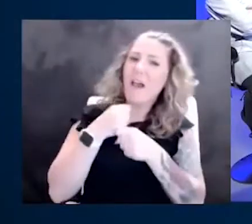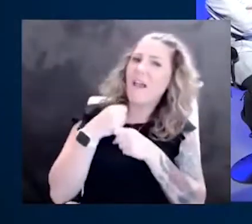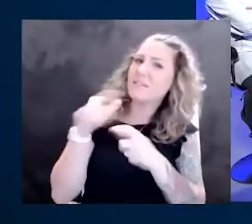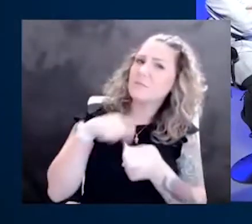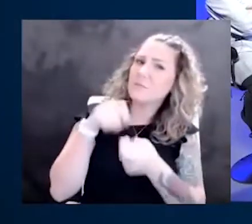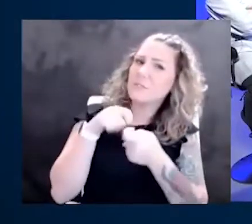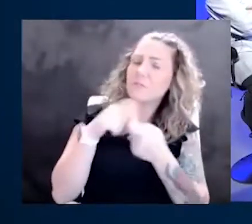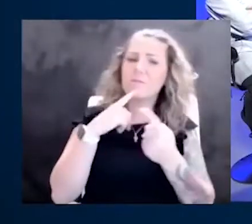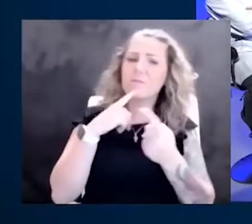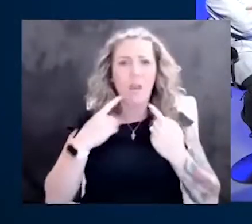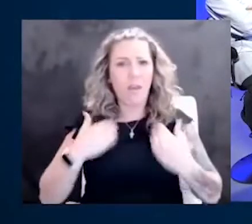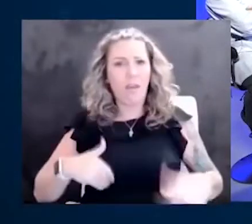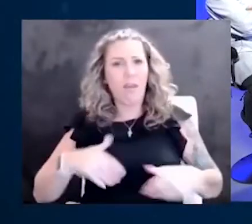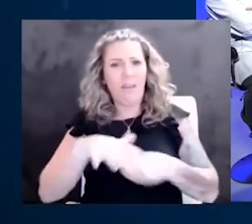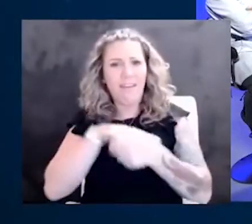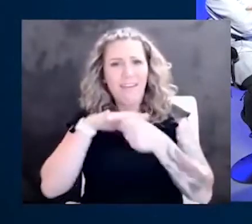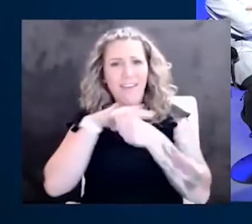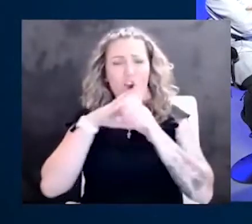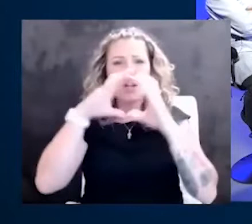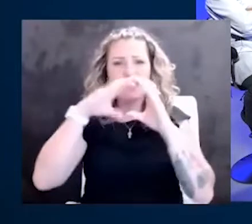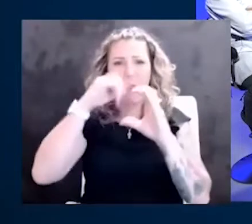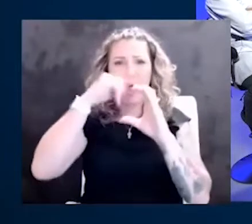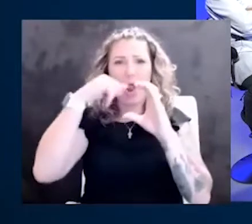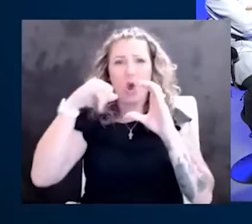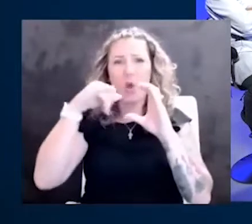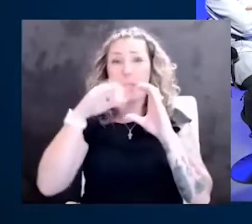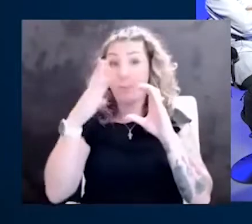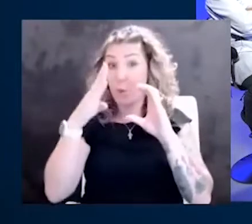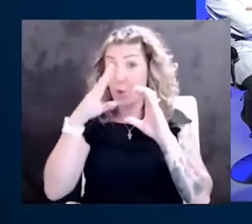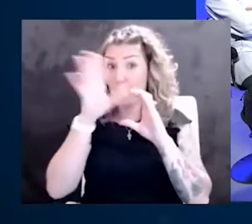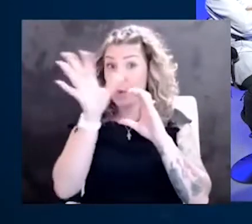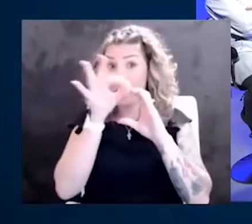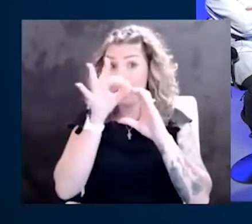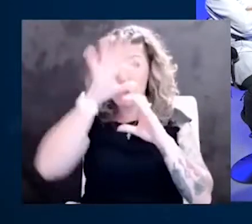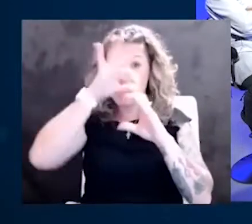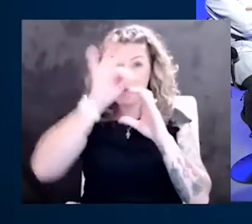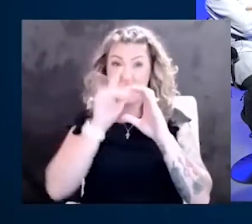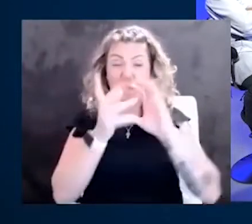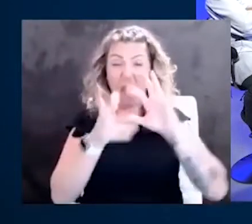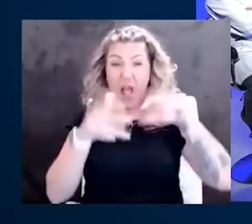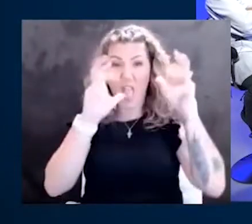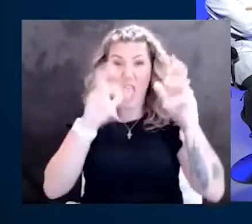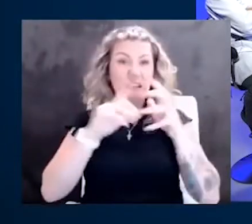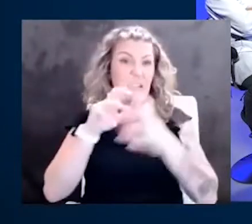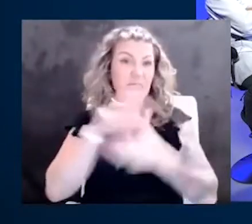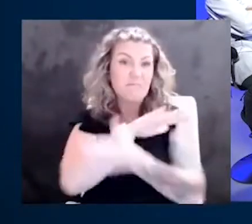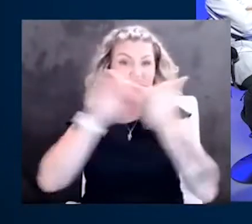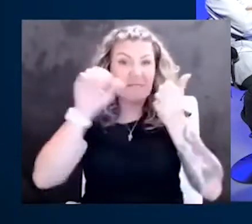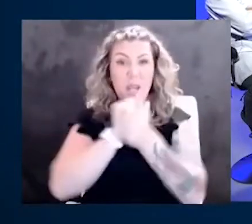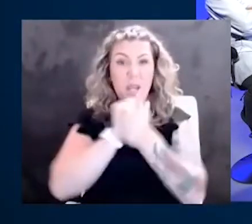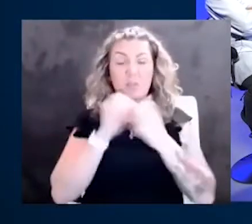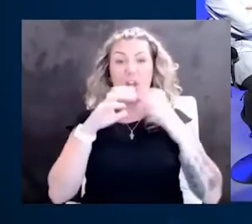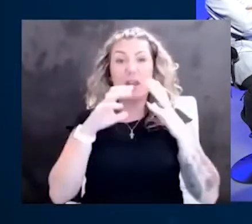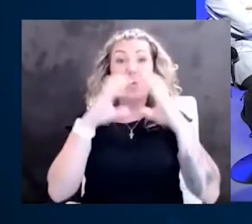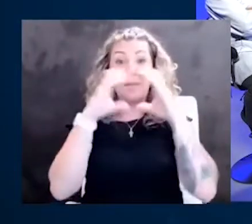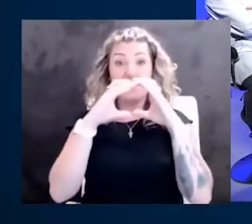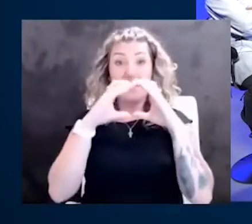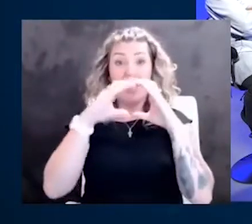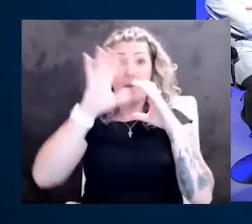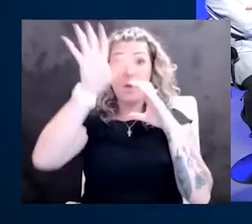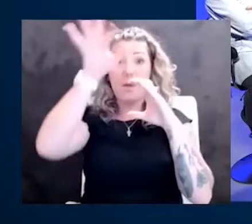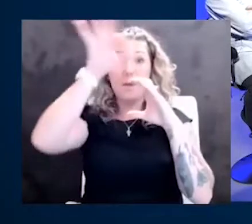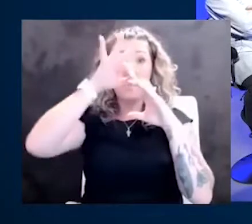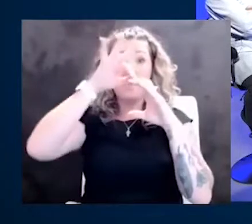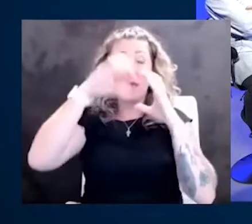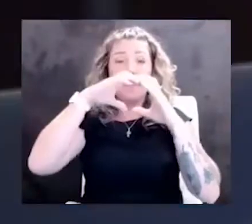areas on that spike protein. So those blue areas that are attaching in and causing all the havoc and opening up the cell. And so when we get a vaccination, we're making